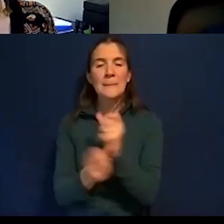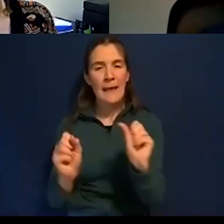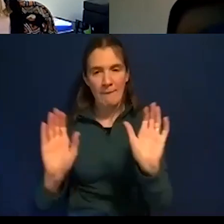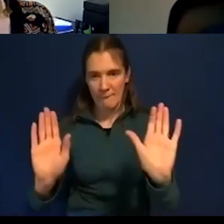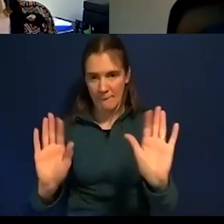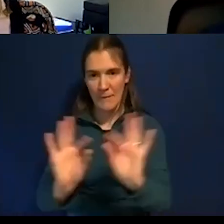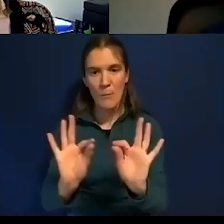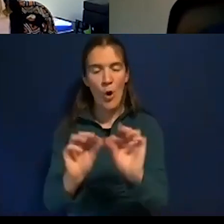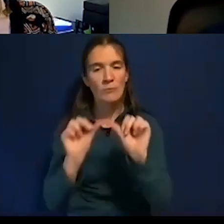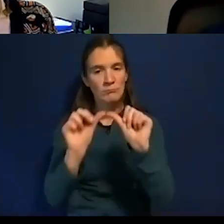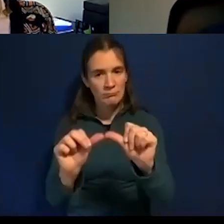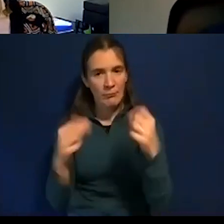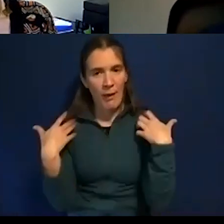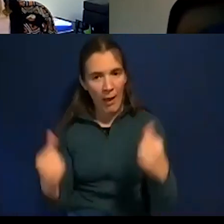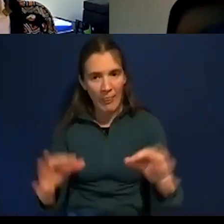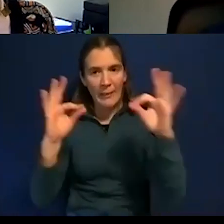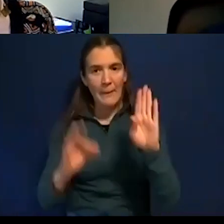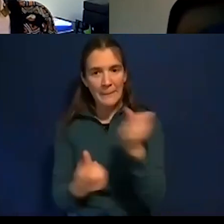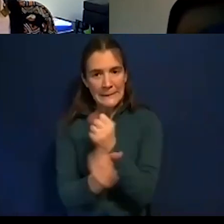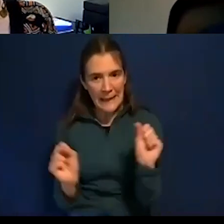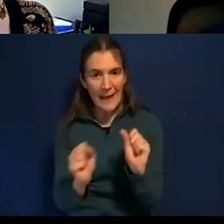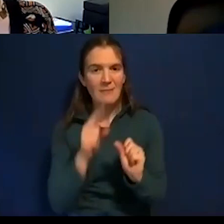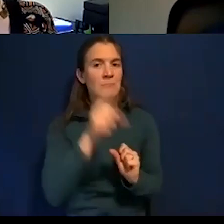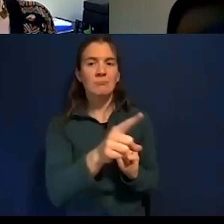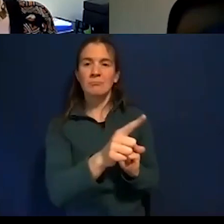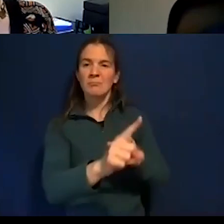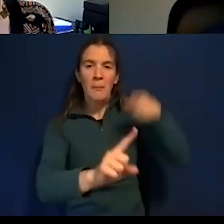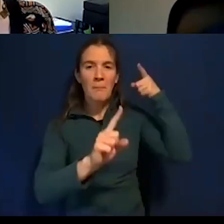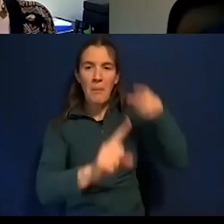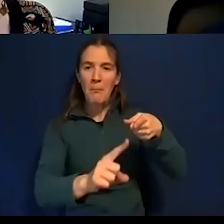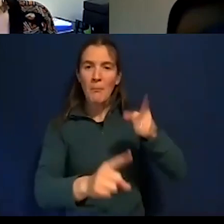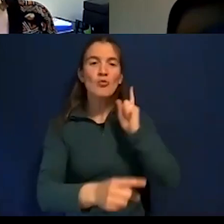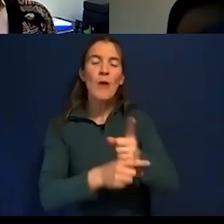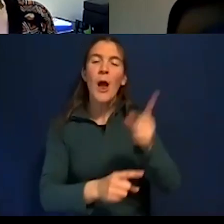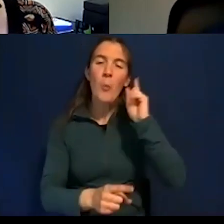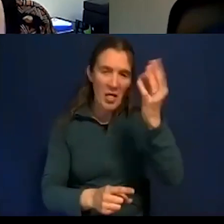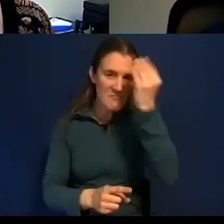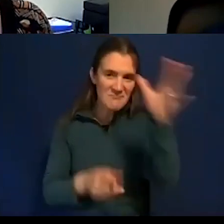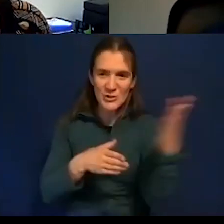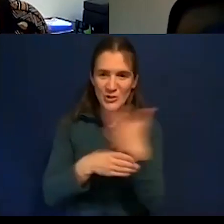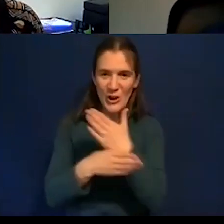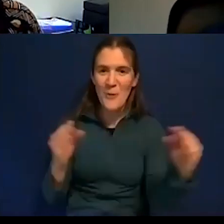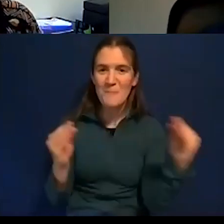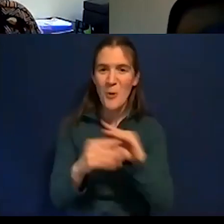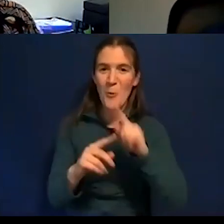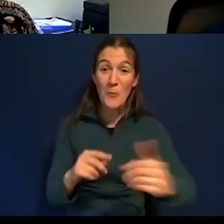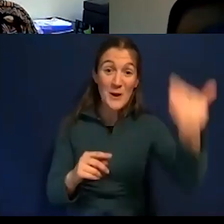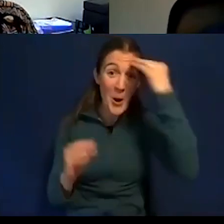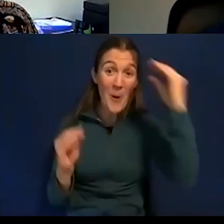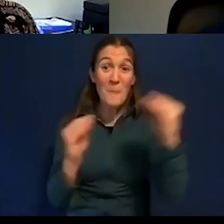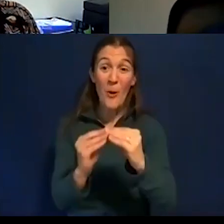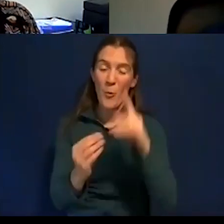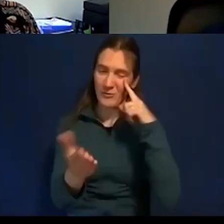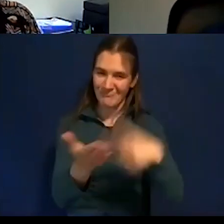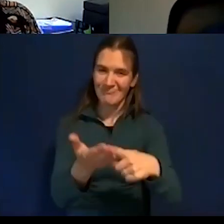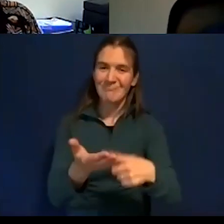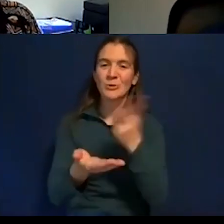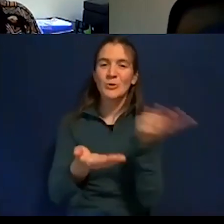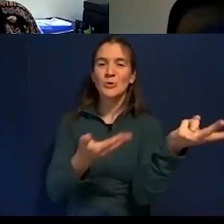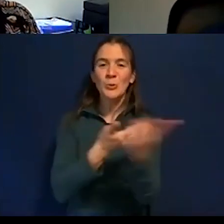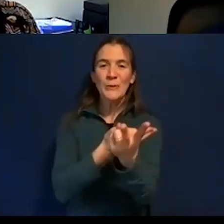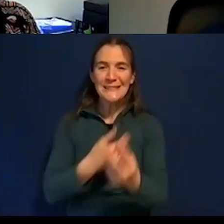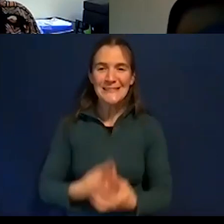stay safe, and be safe. Gary, you just stay tuned because that's it. We'll be discussing it at our next